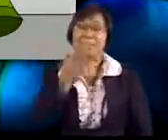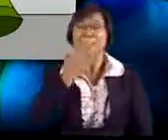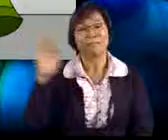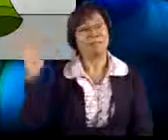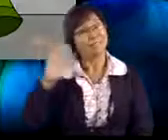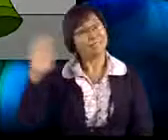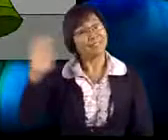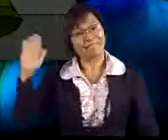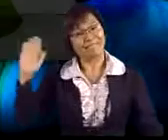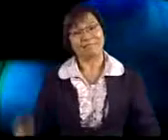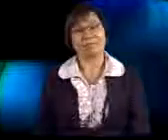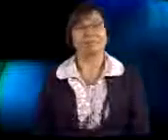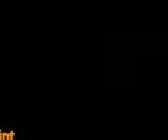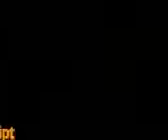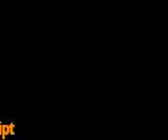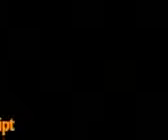Bye.